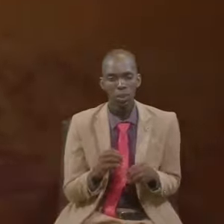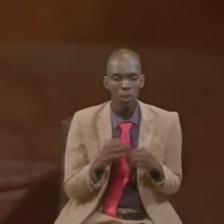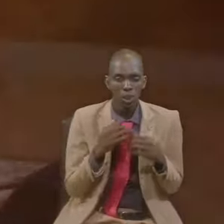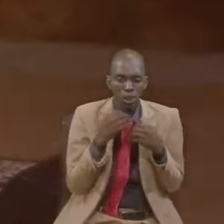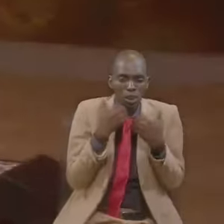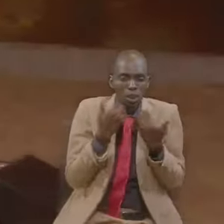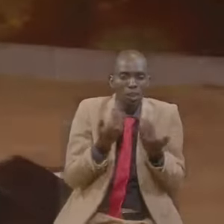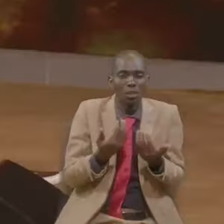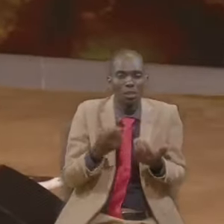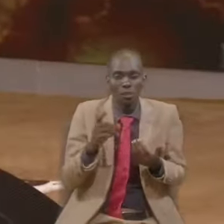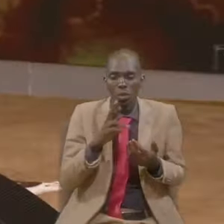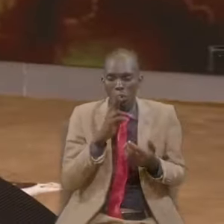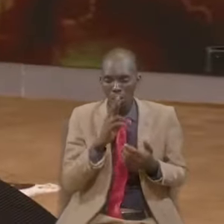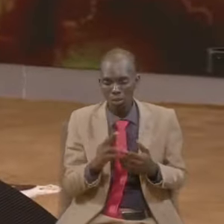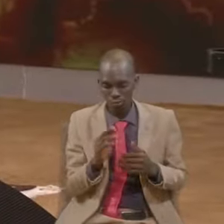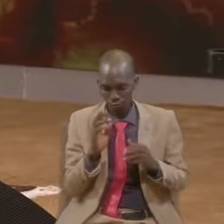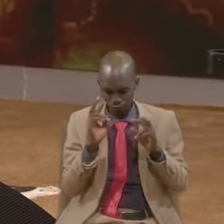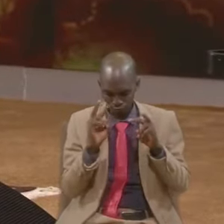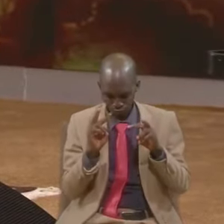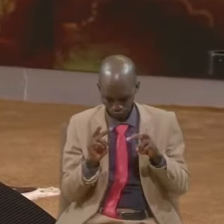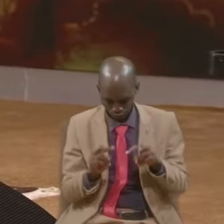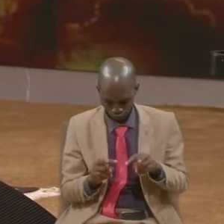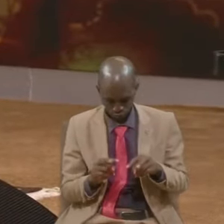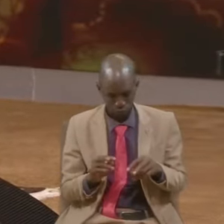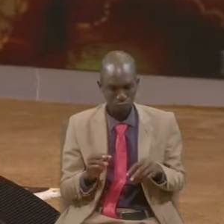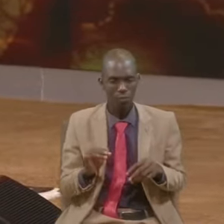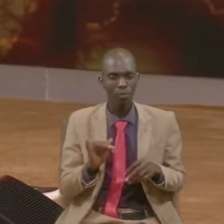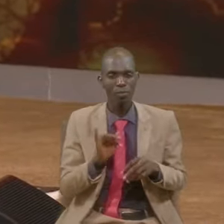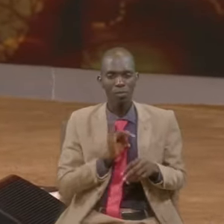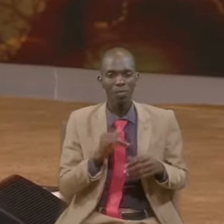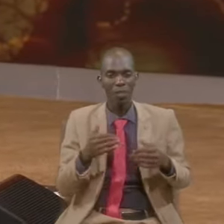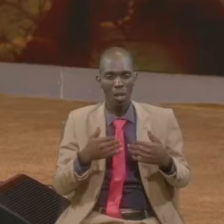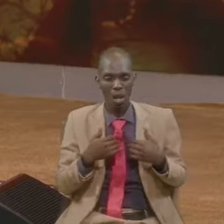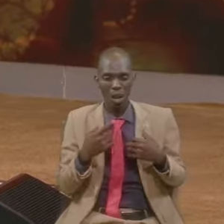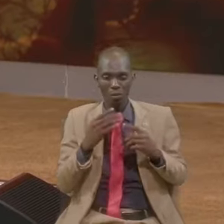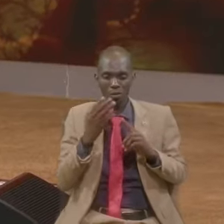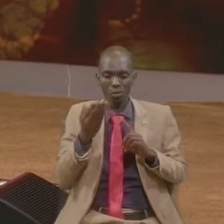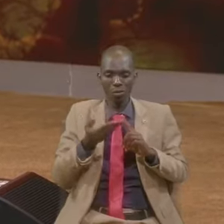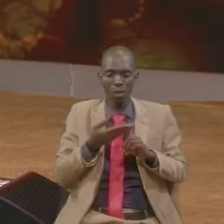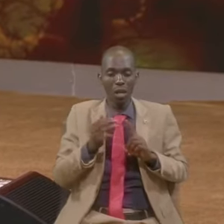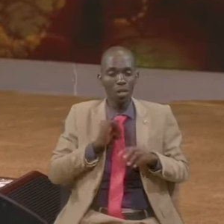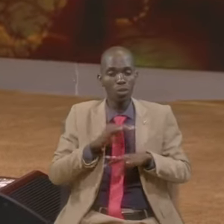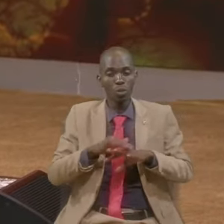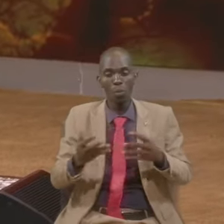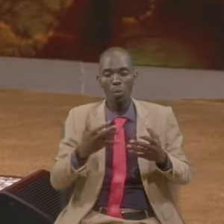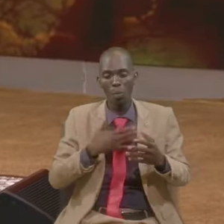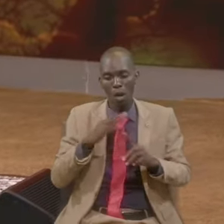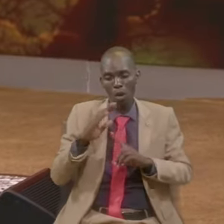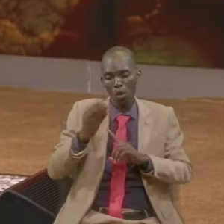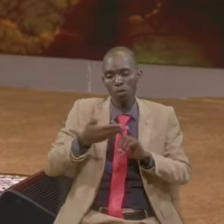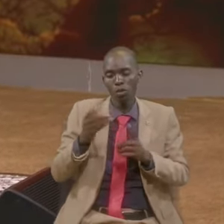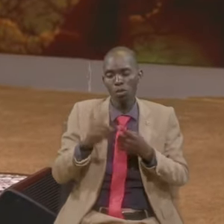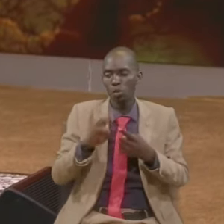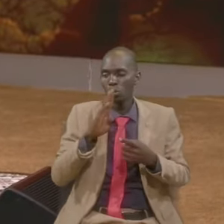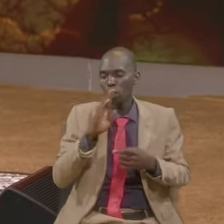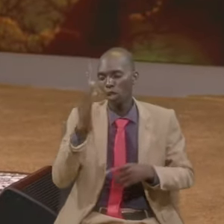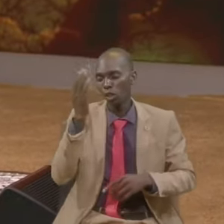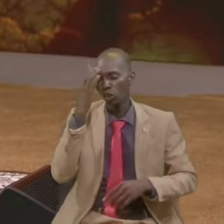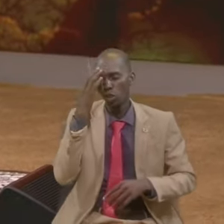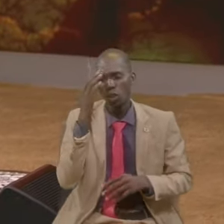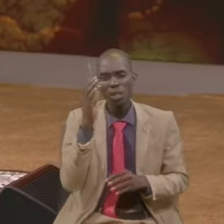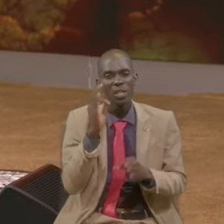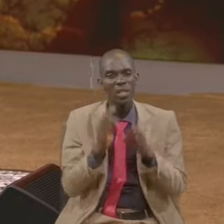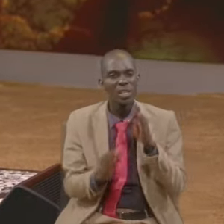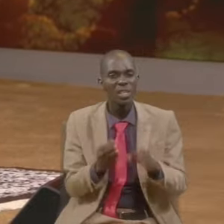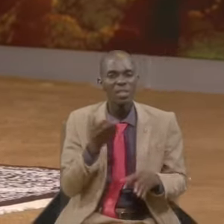you're bowing down your head. I have conviction. I don't want my conviction to be known. If there's any place we